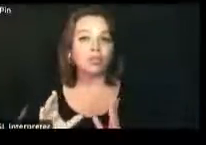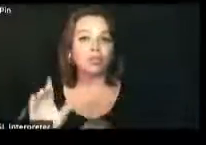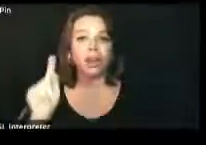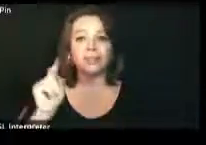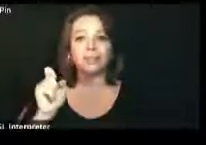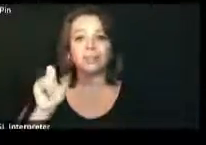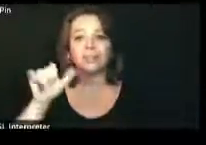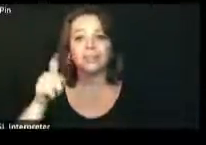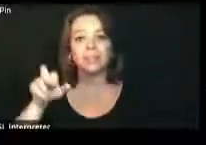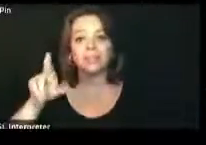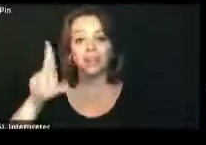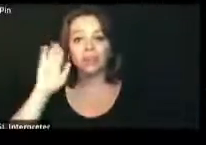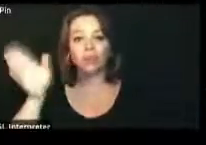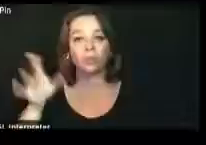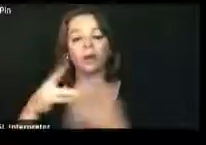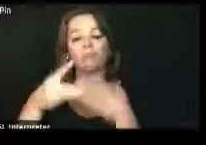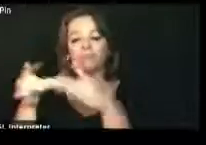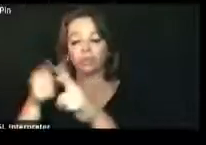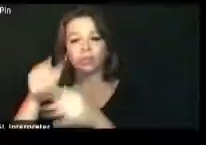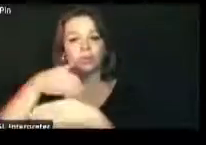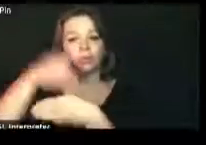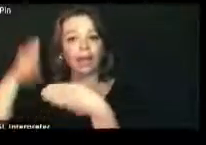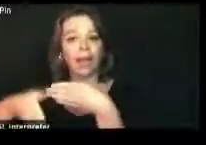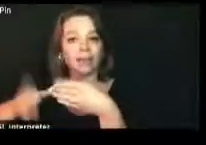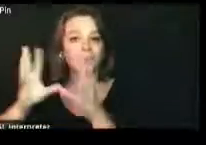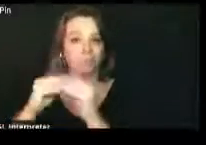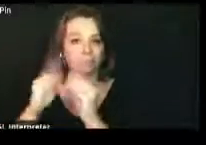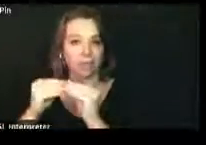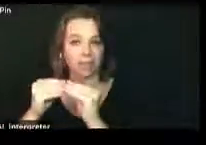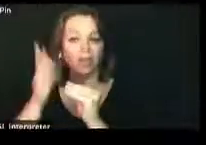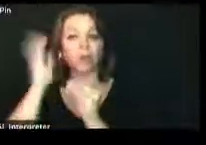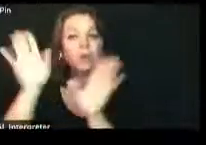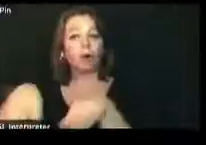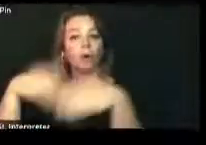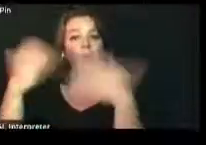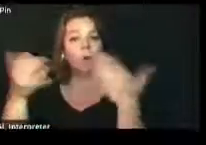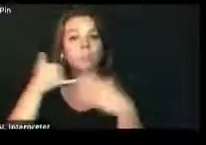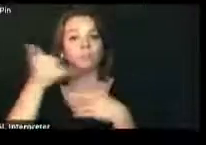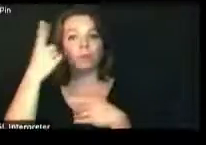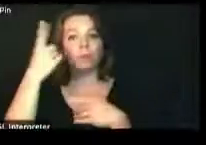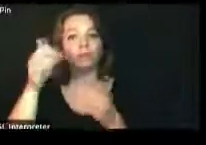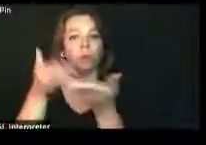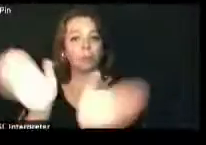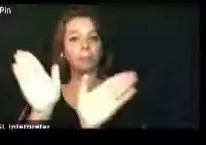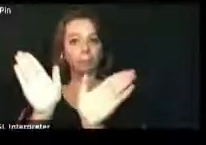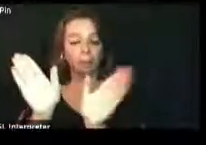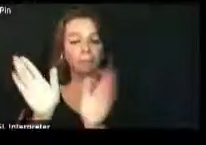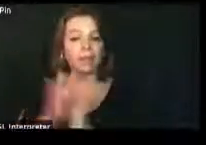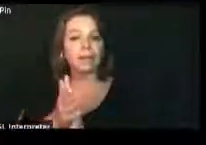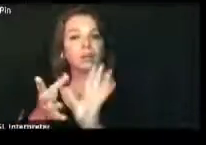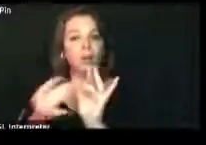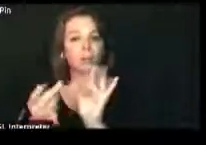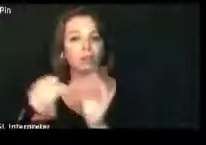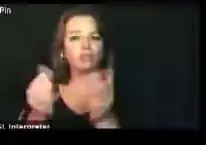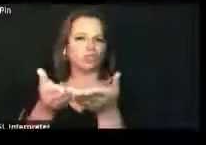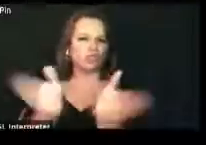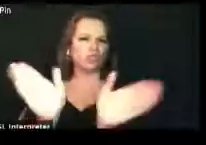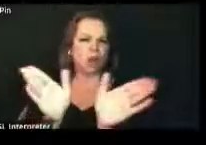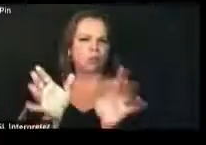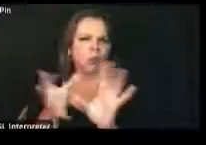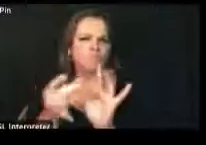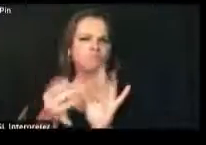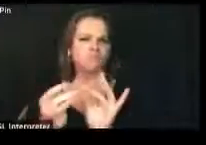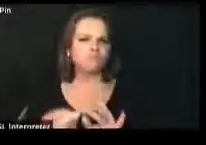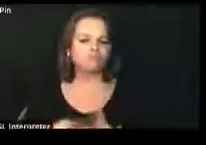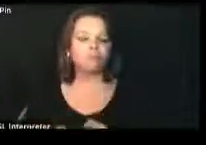of our meeting today. We will open up the phone lines for public comment, just general public comment,